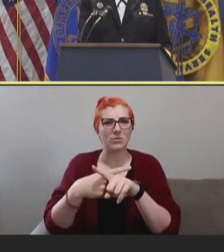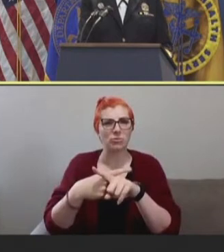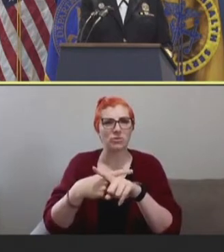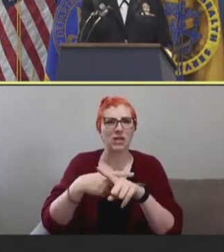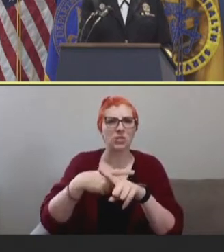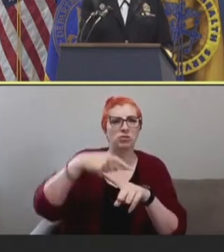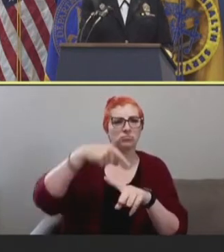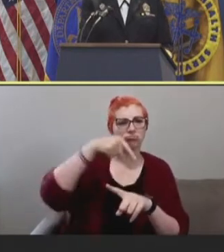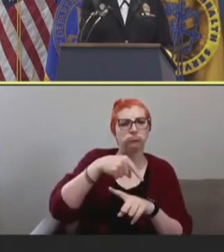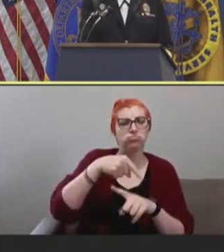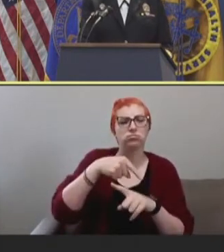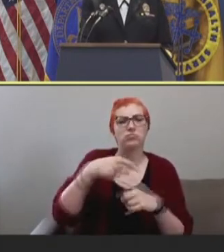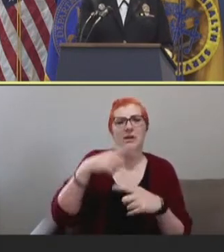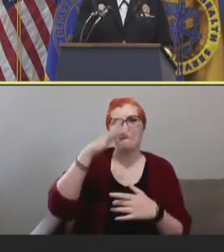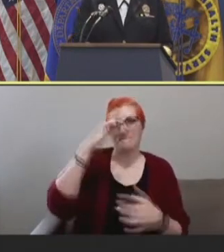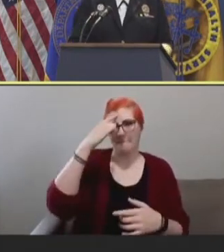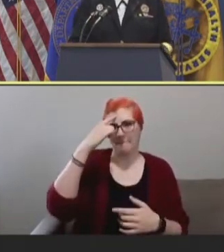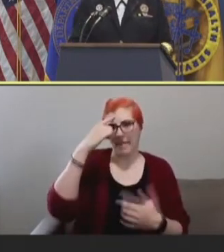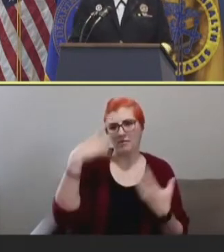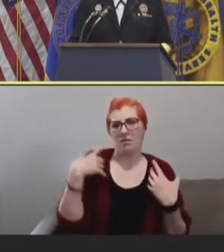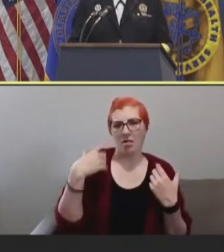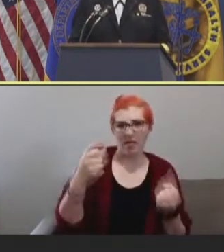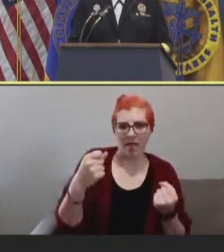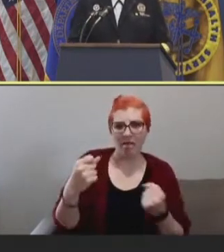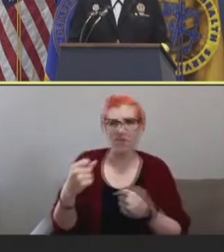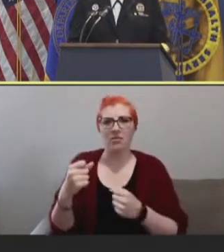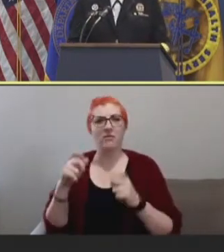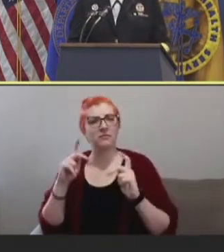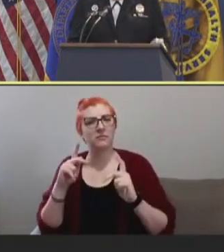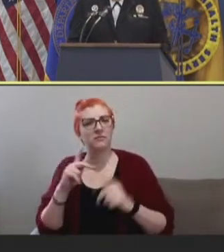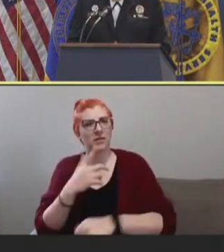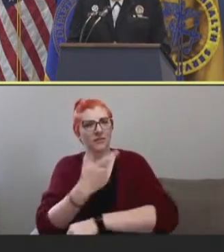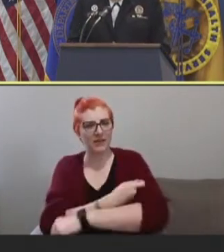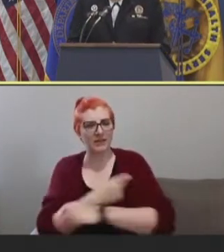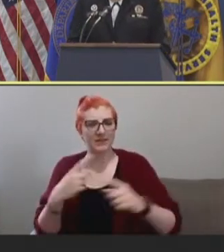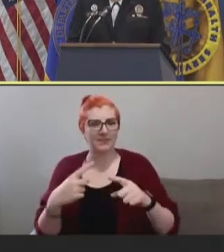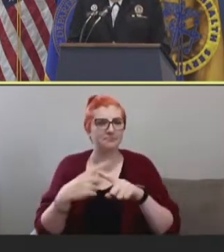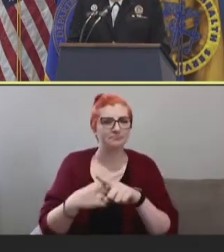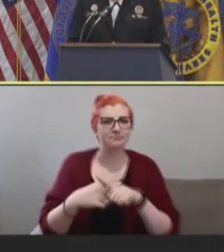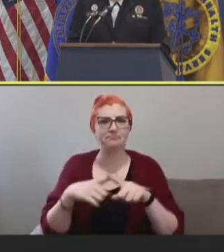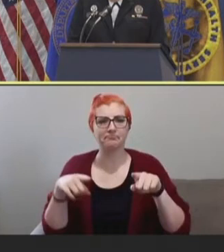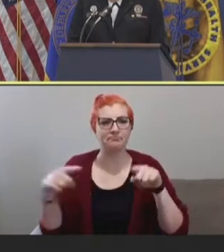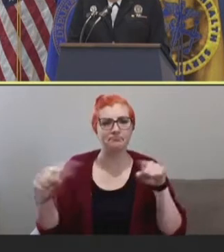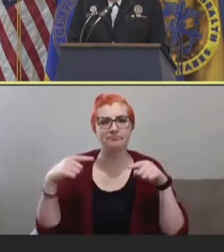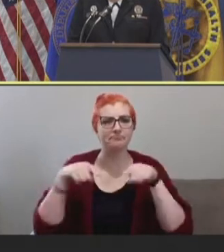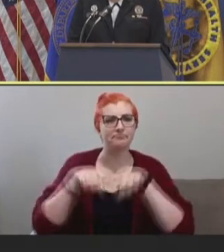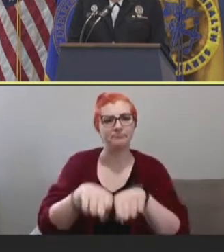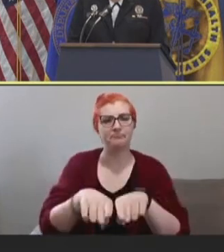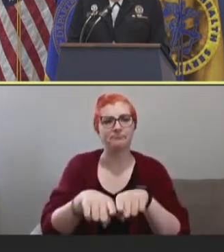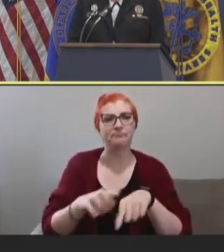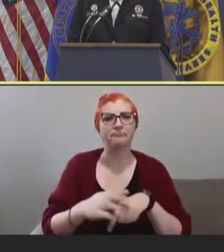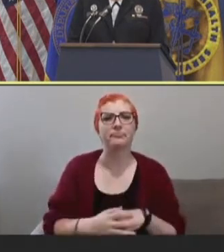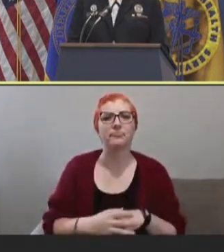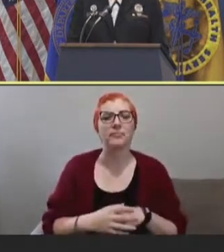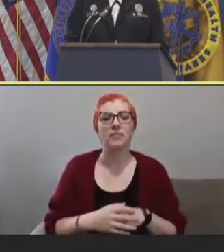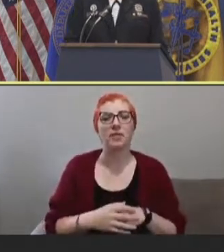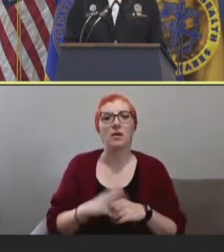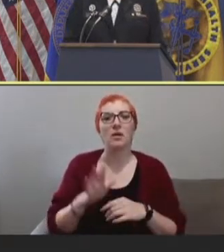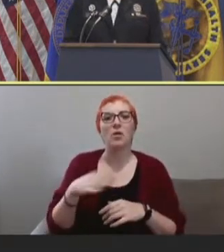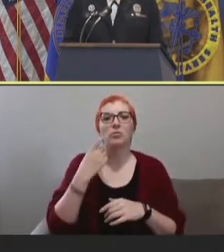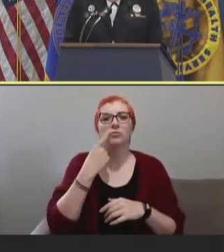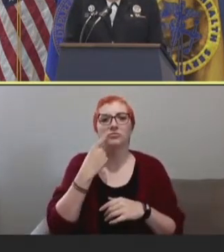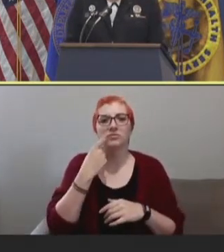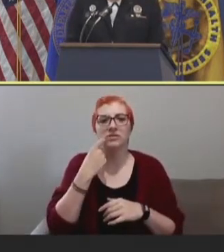of the comments from Vice Admiral Vivek Murthy, our Surgeon General, who recently sounded an alarm on health